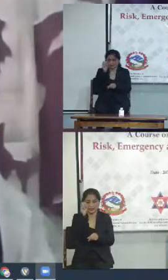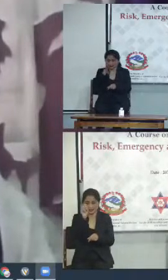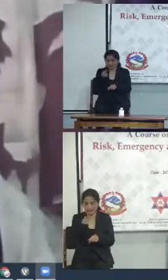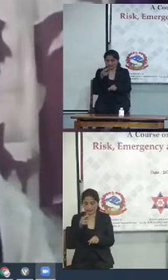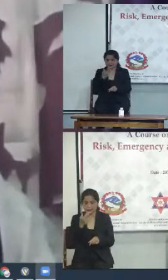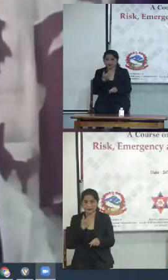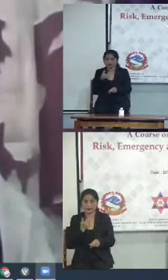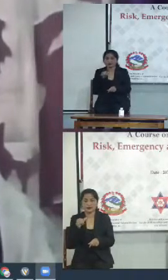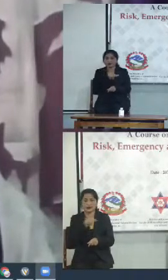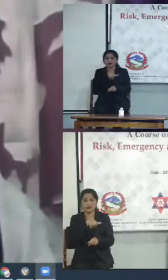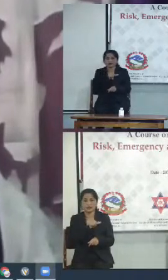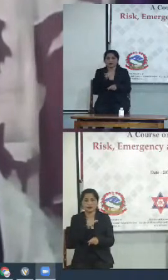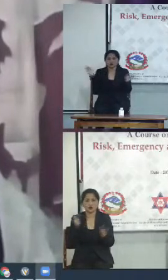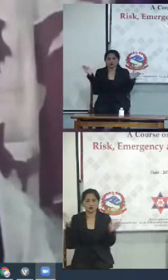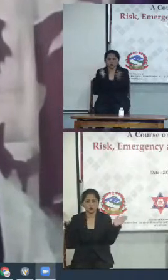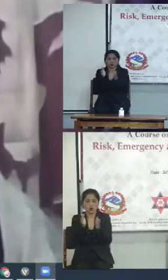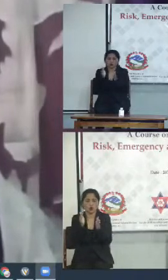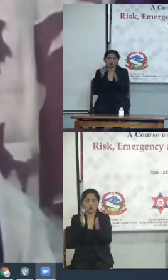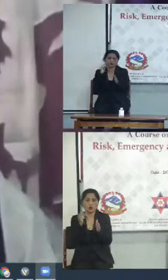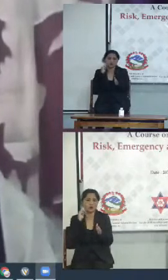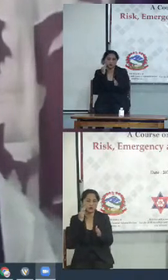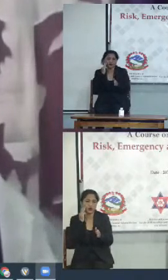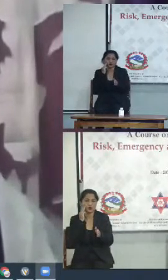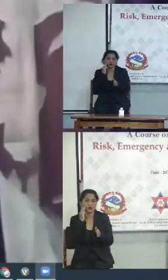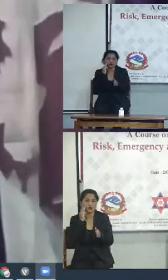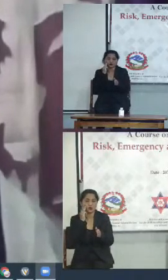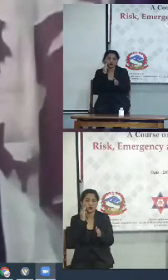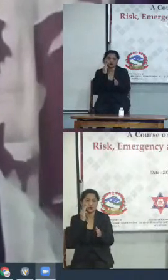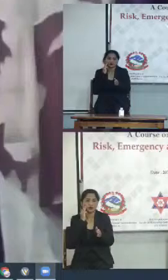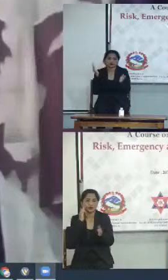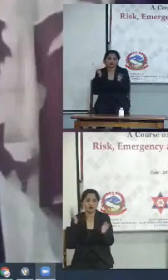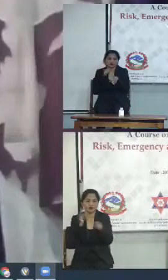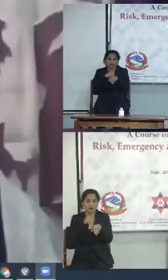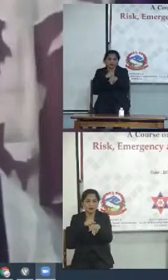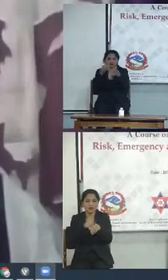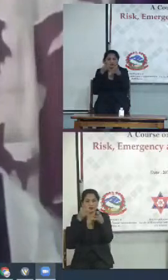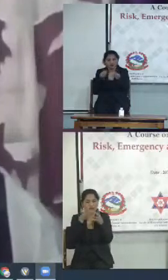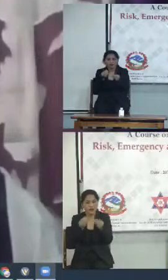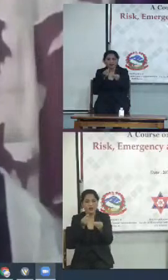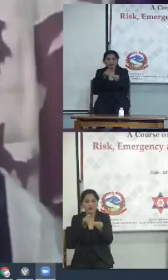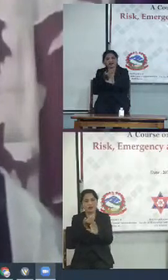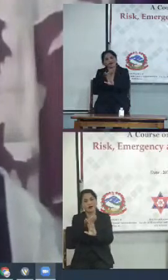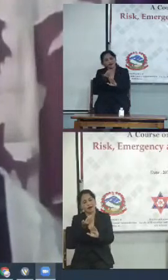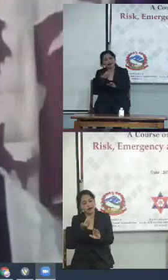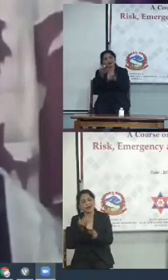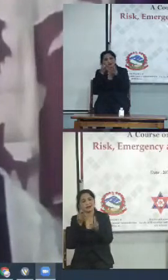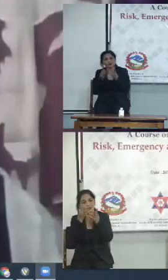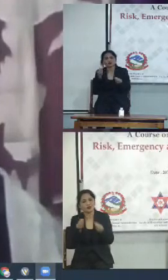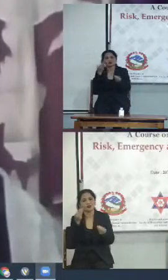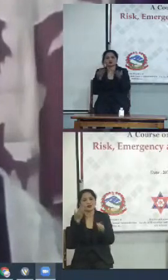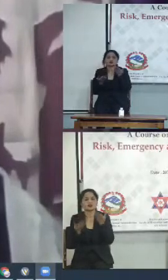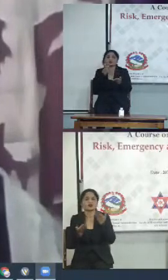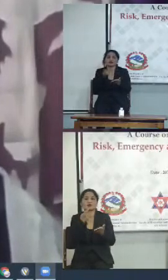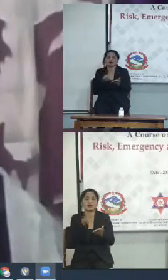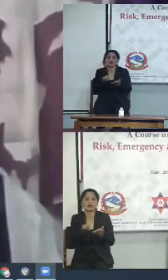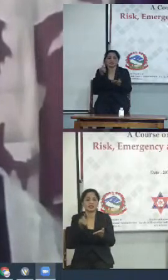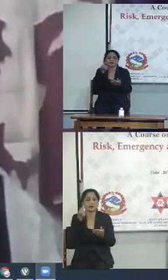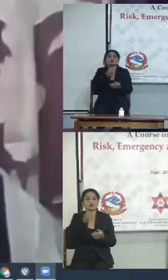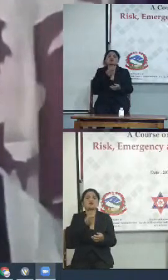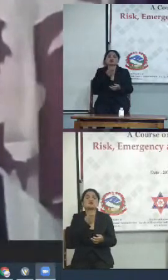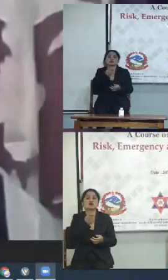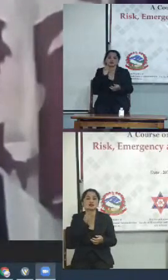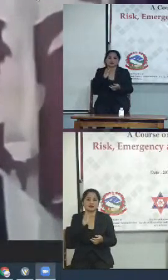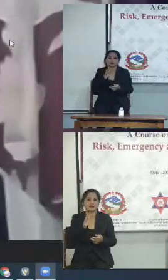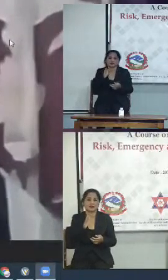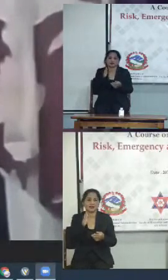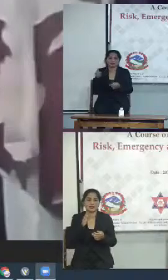I hope the speaker will finish within time before I give some signal in terms of time. Are you able